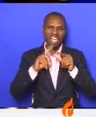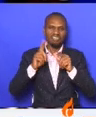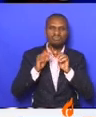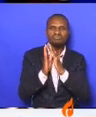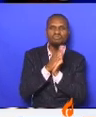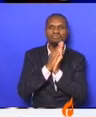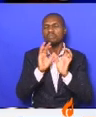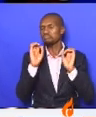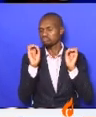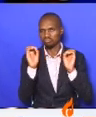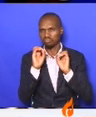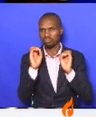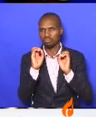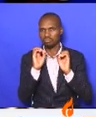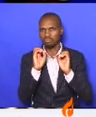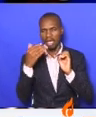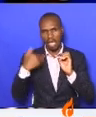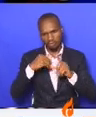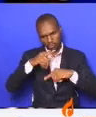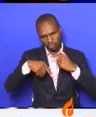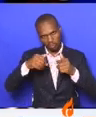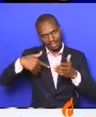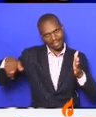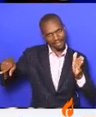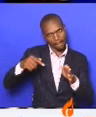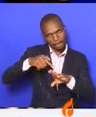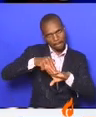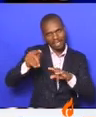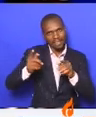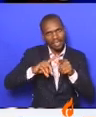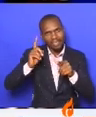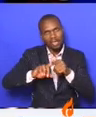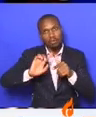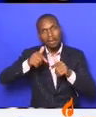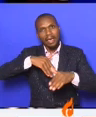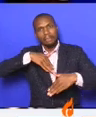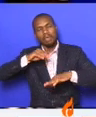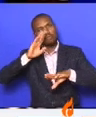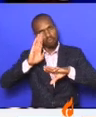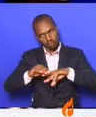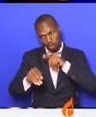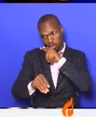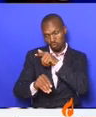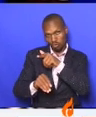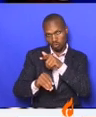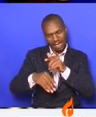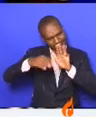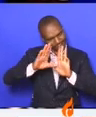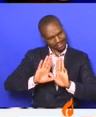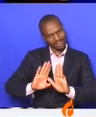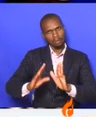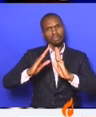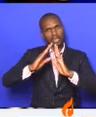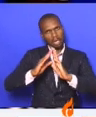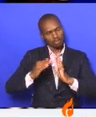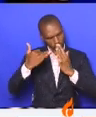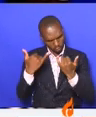speaker. As we go to this impeachment, you need to behave, Senator Wambua. Leave the chamber